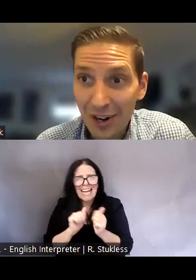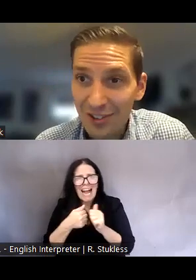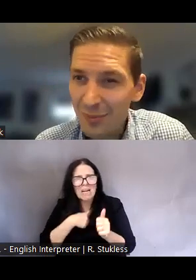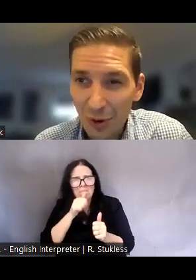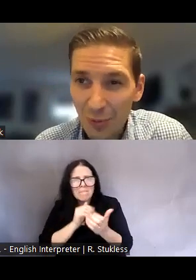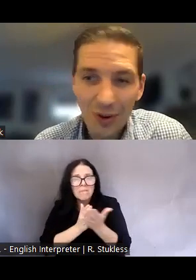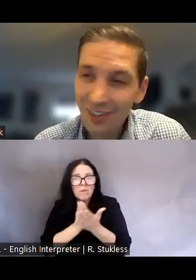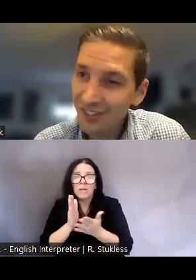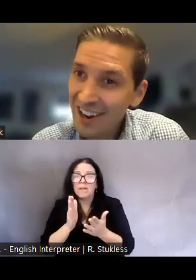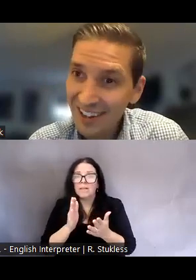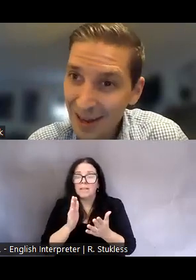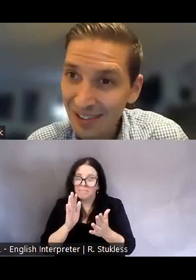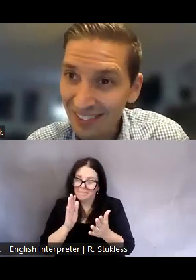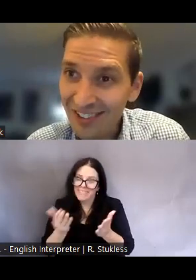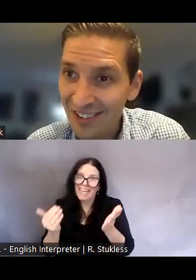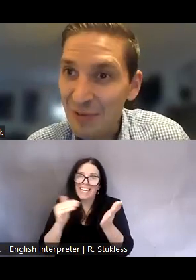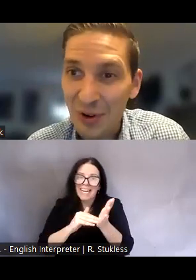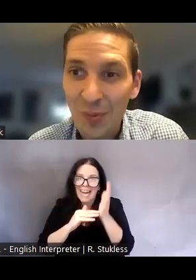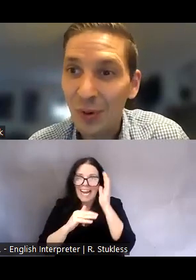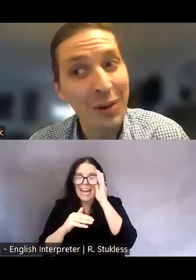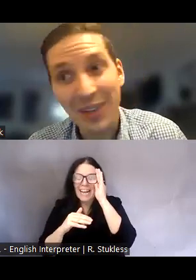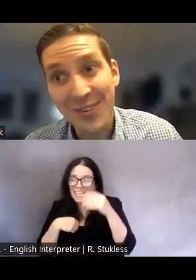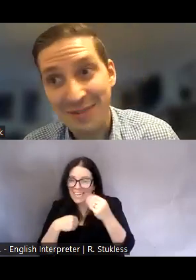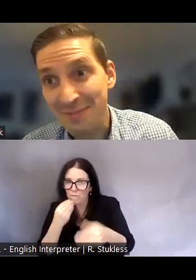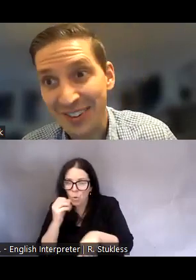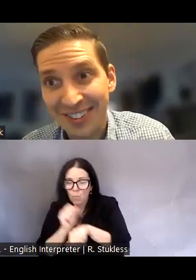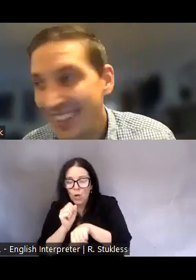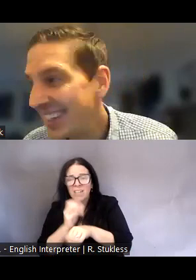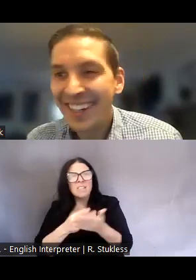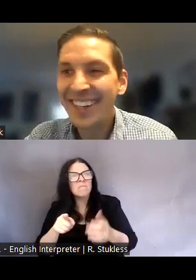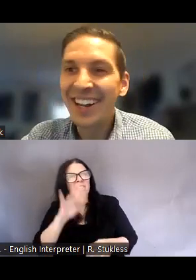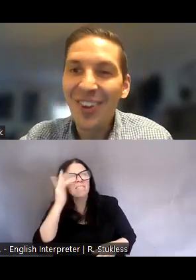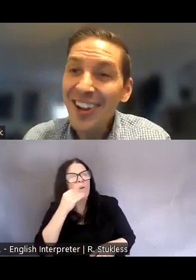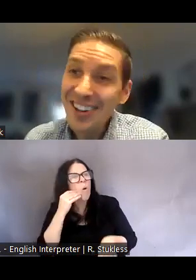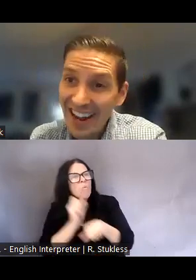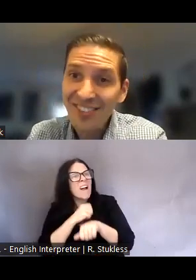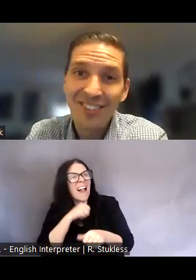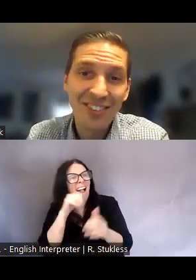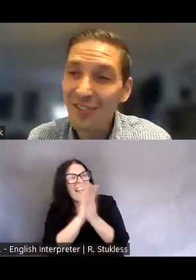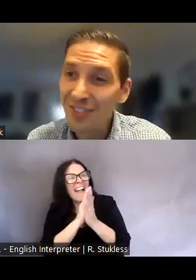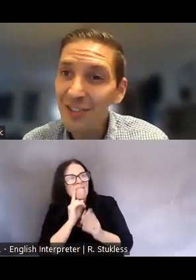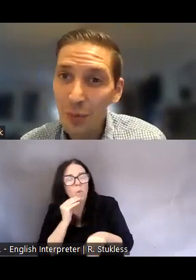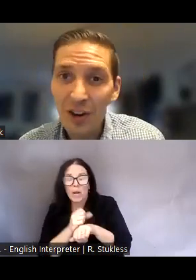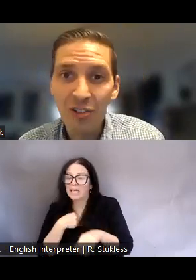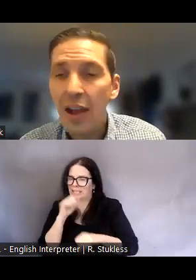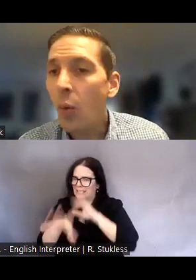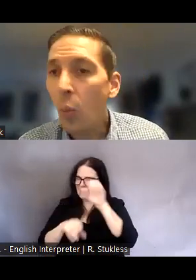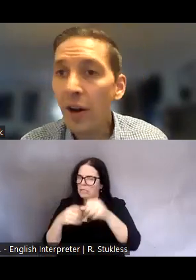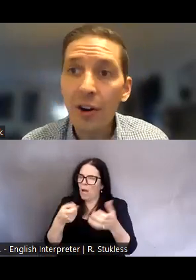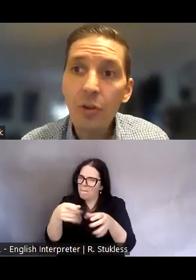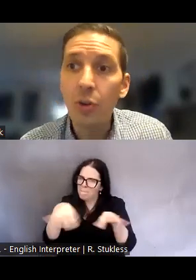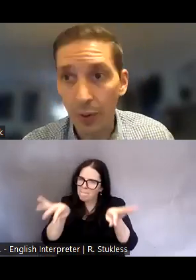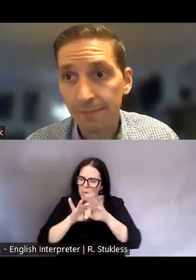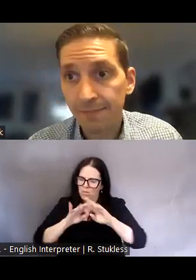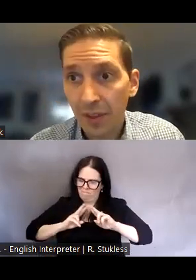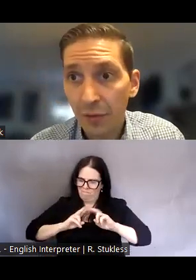more questions, more homework. You're like, Jack, I came to the session not for homework. Well, I'm giving you a bunch. Again, I want you to ask yourself these questions. What